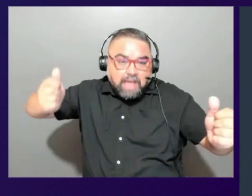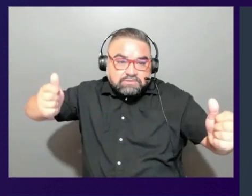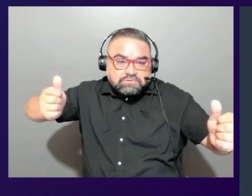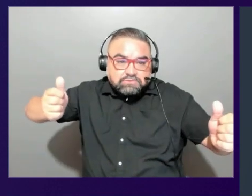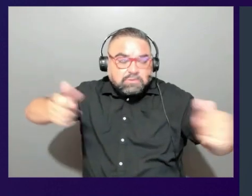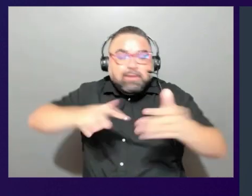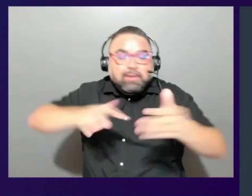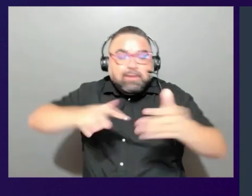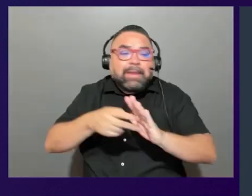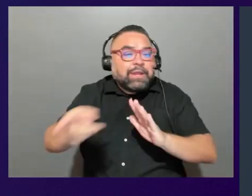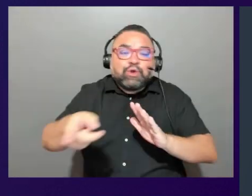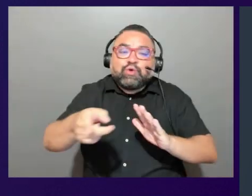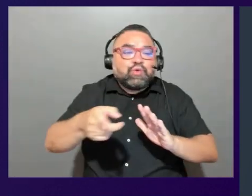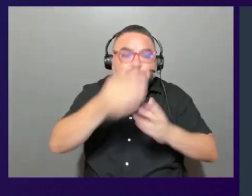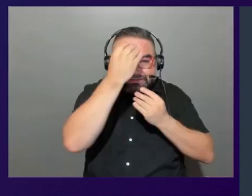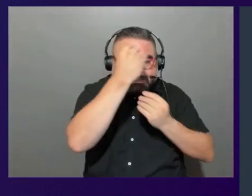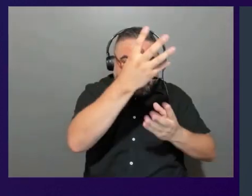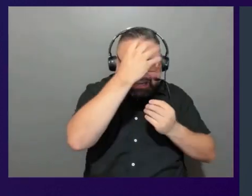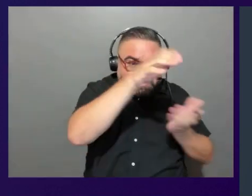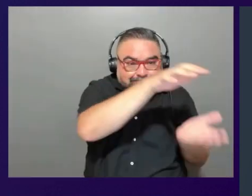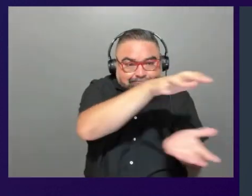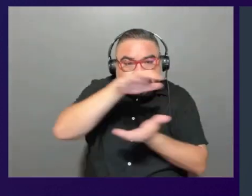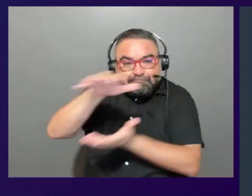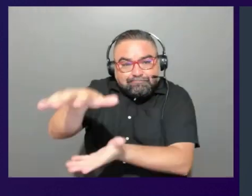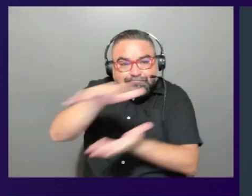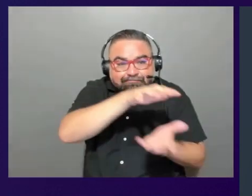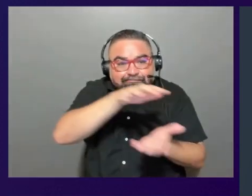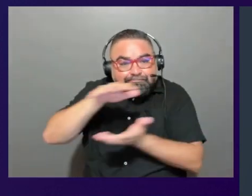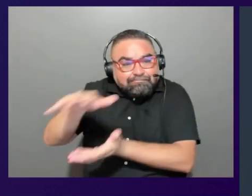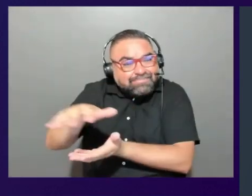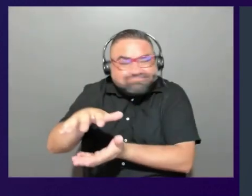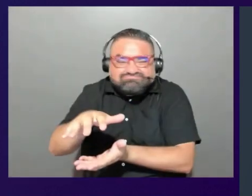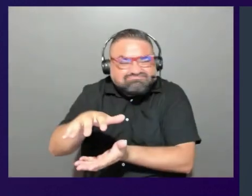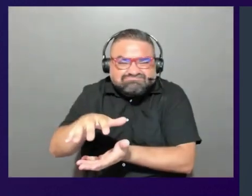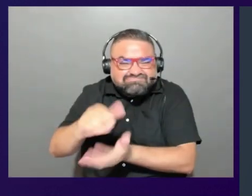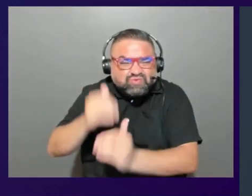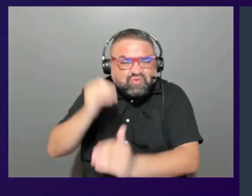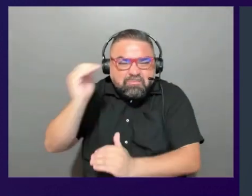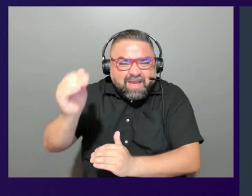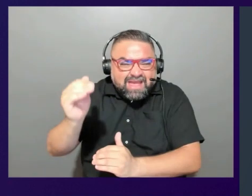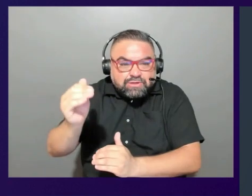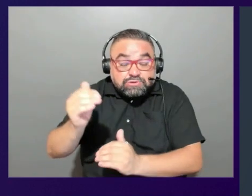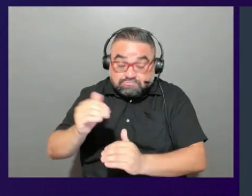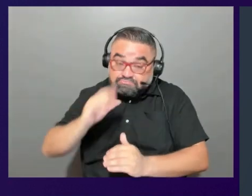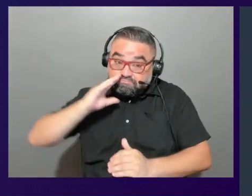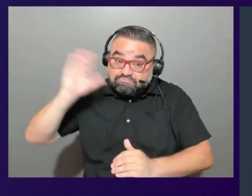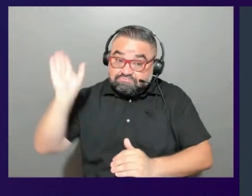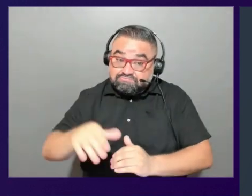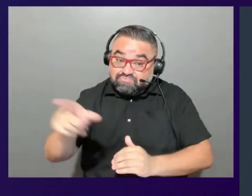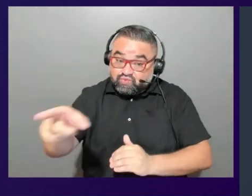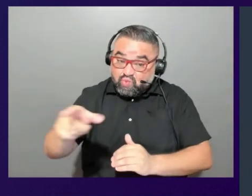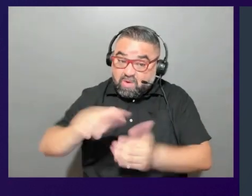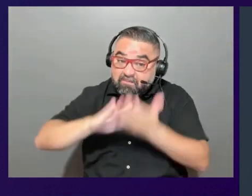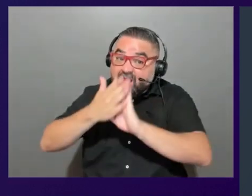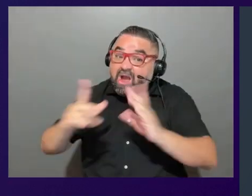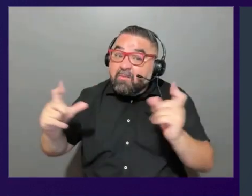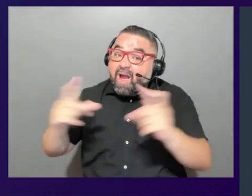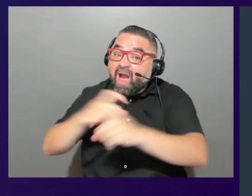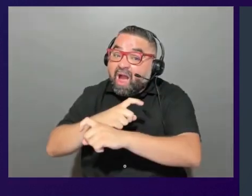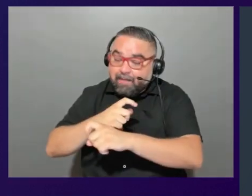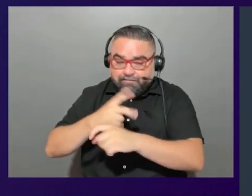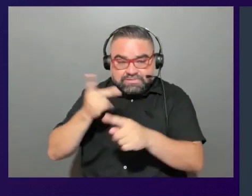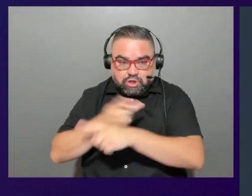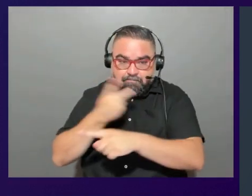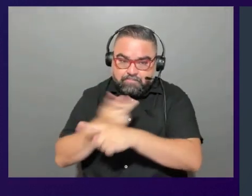new platforms, because you want to future-proof as models get bigger, more complex, and more powerful compute comes in the pipeline. And finally, you